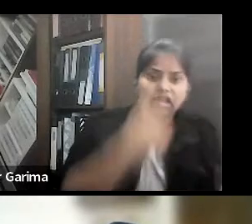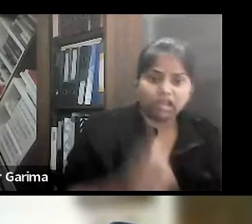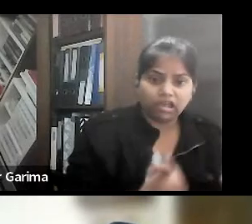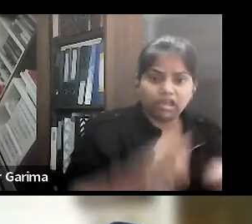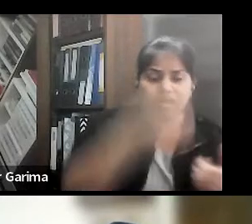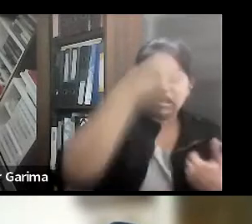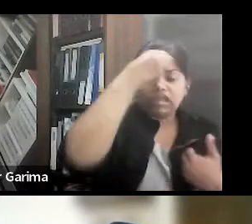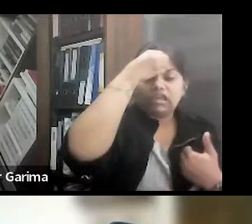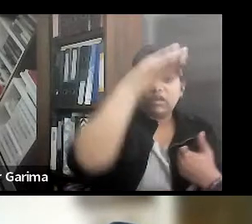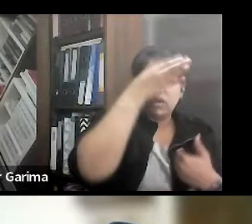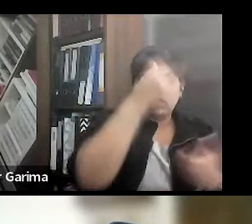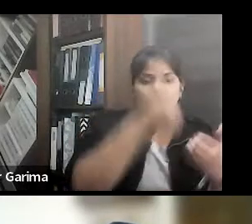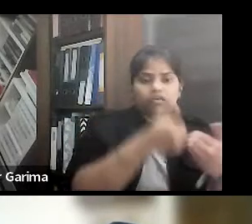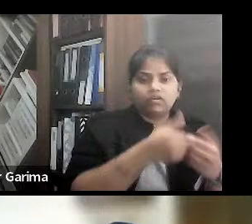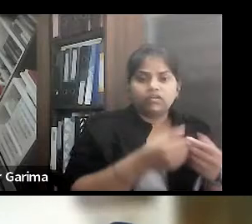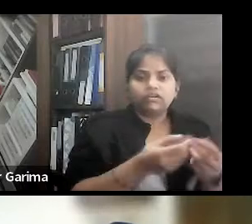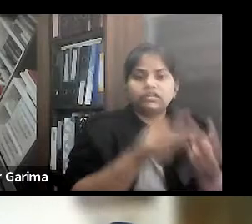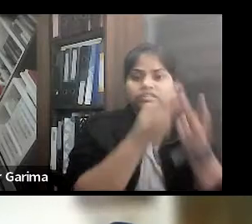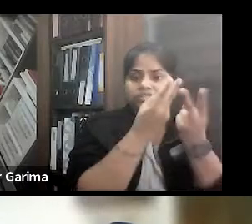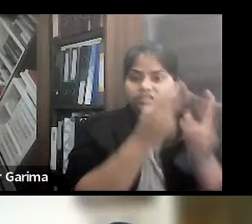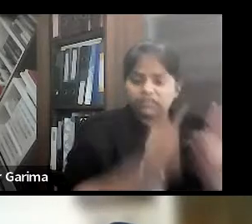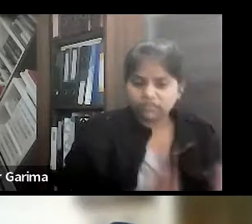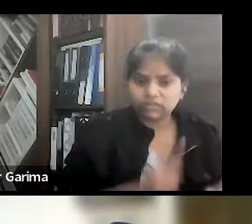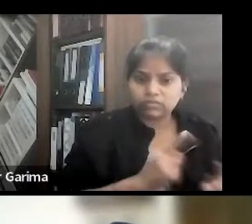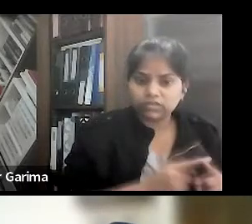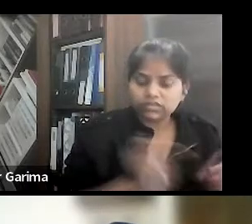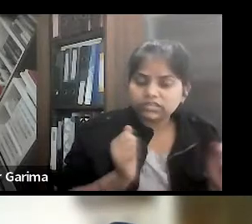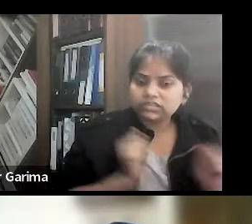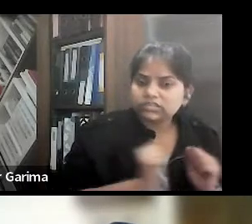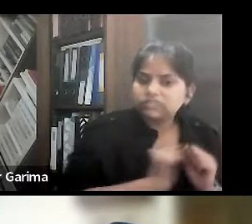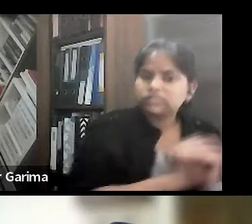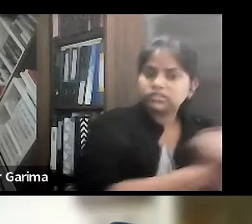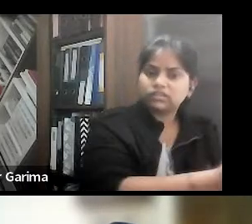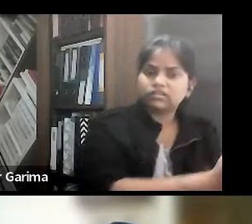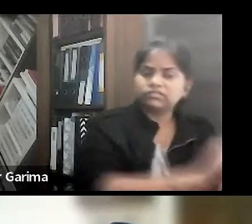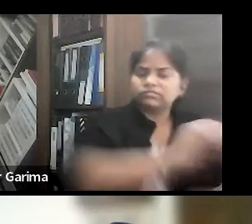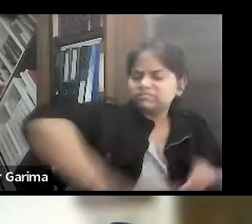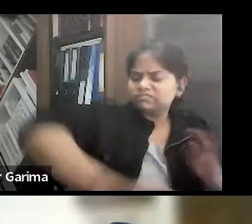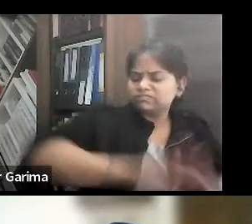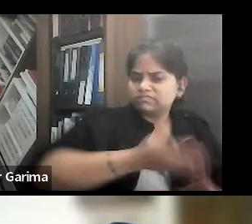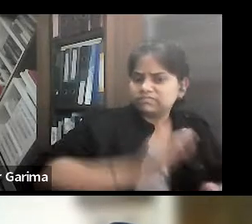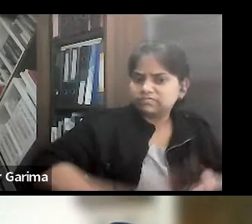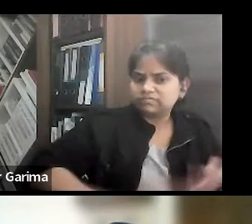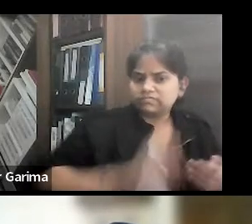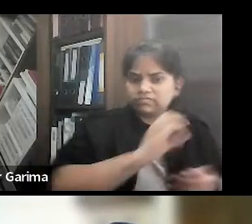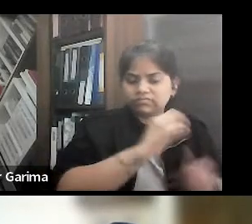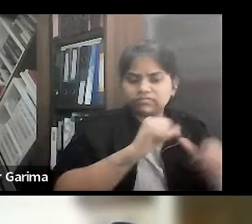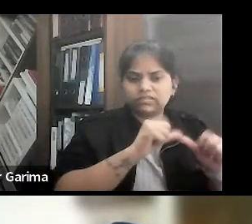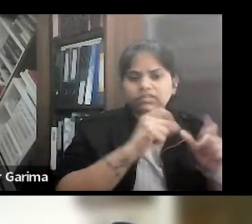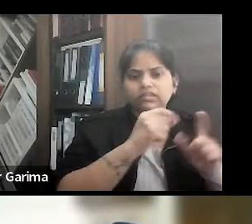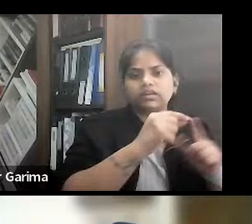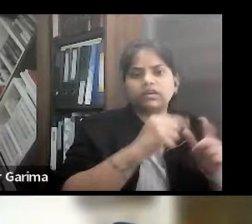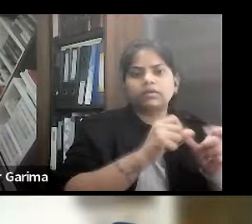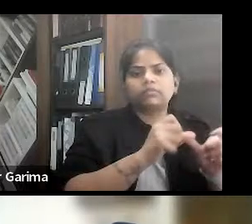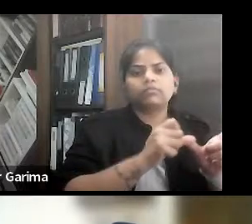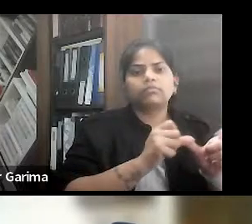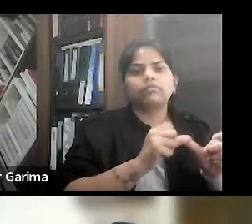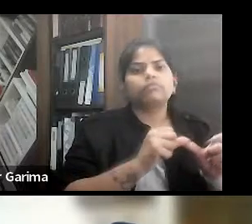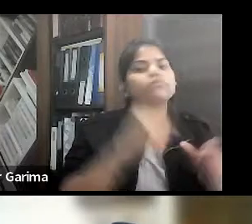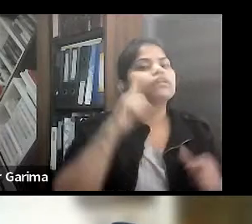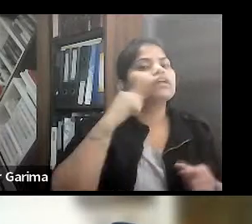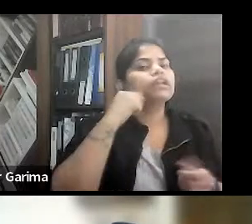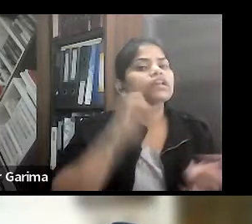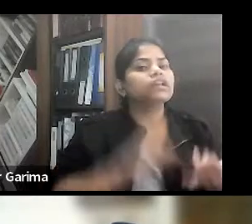difference and also simultaneously challenging capitalist modes of repressive co-opting.